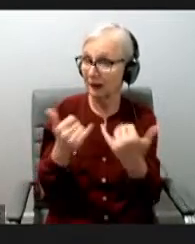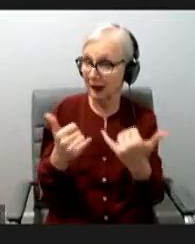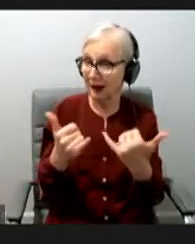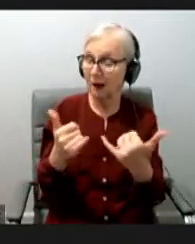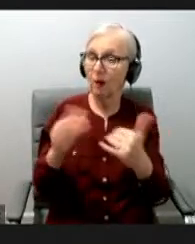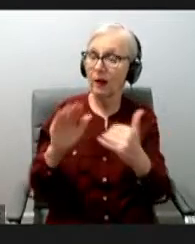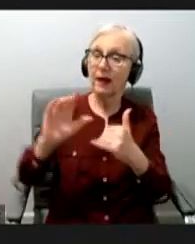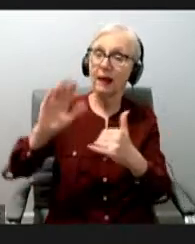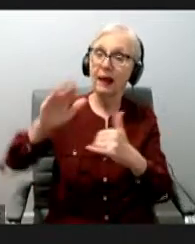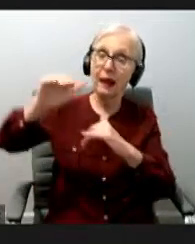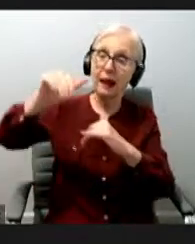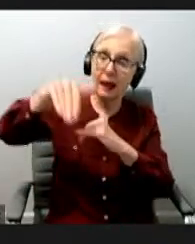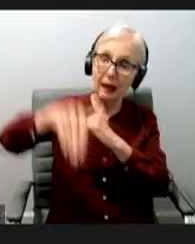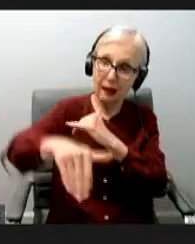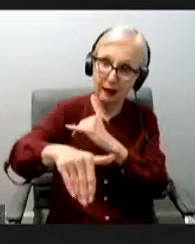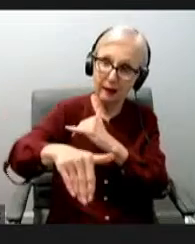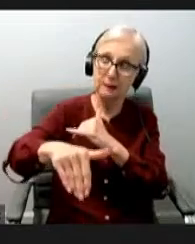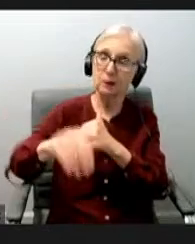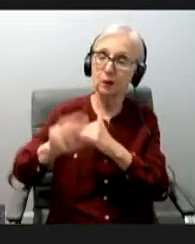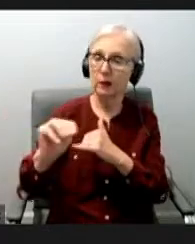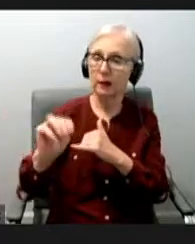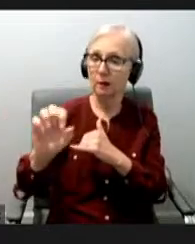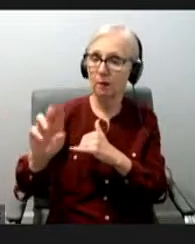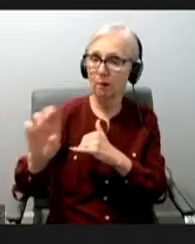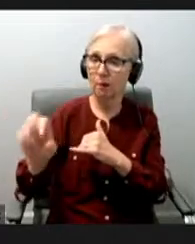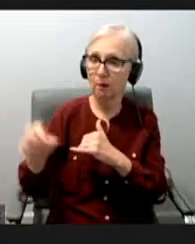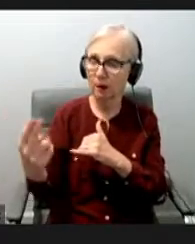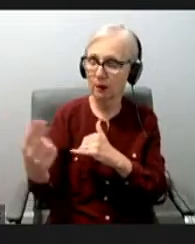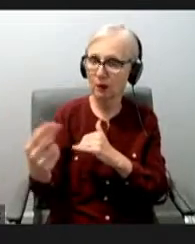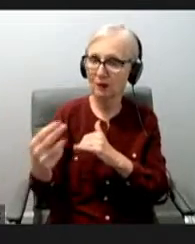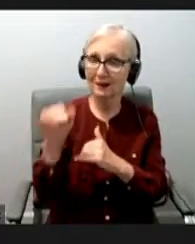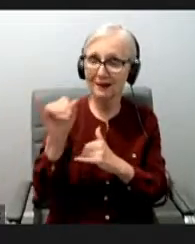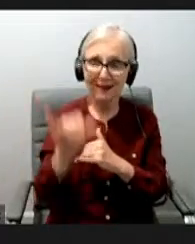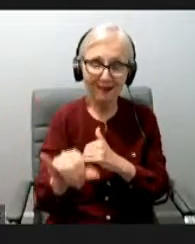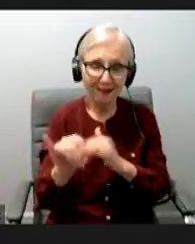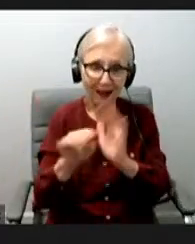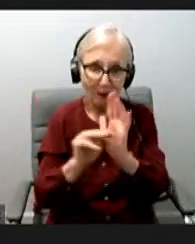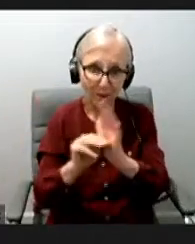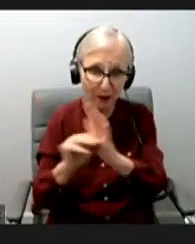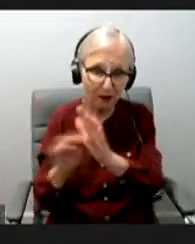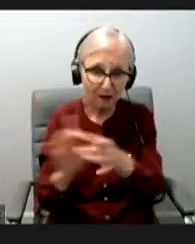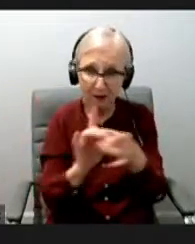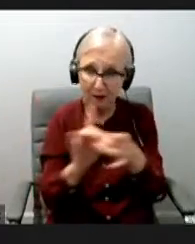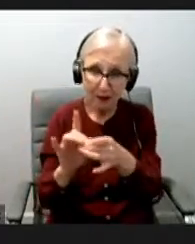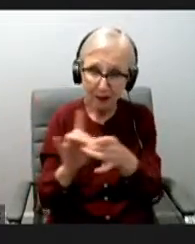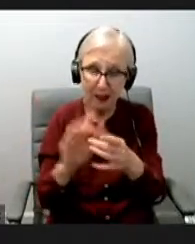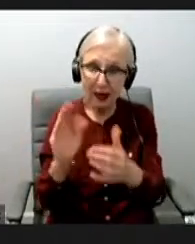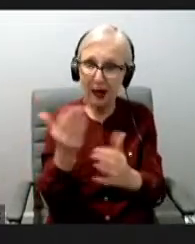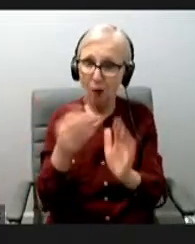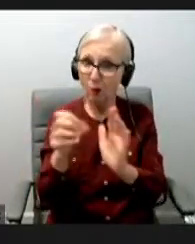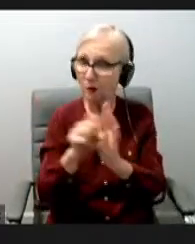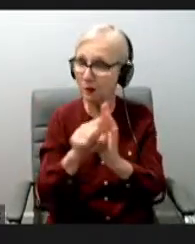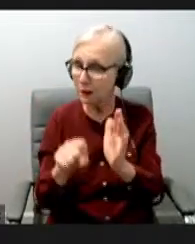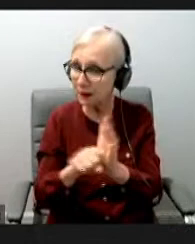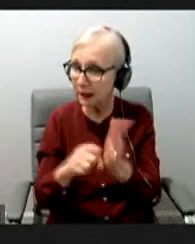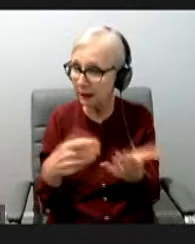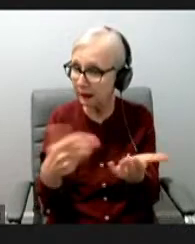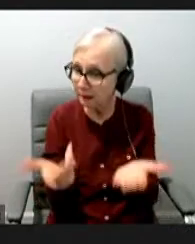into next March. I wanted to know if this modeling is relevant here in our state and what you guys may be